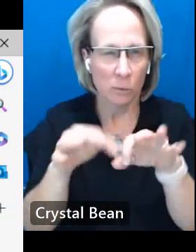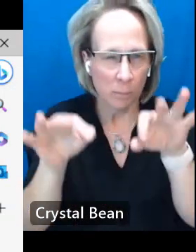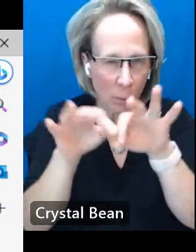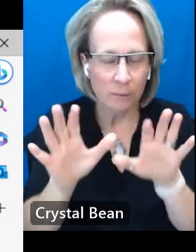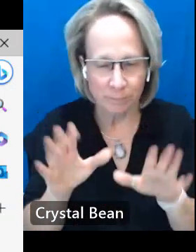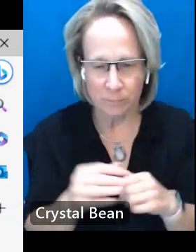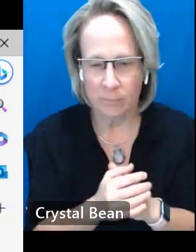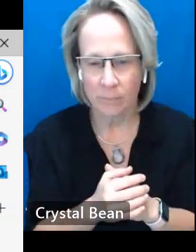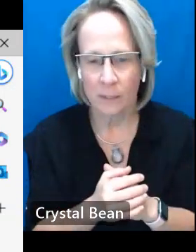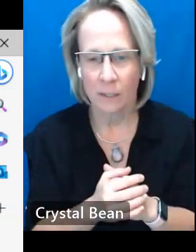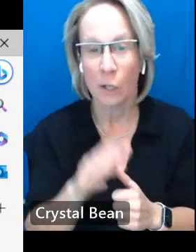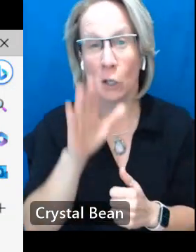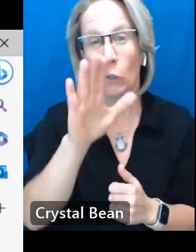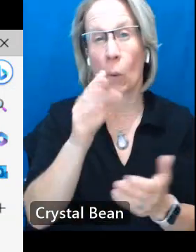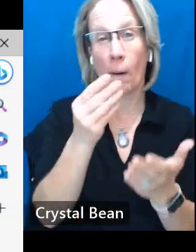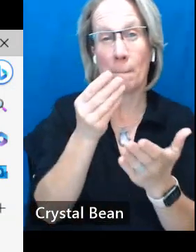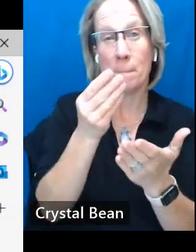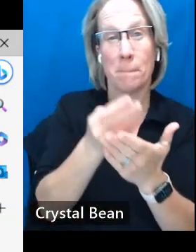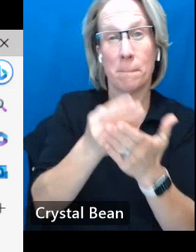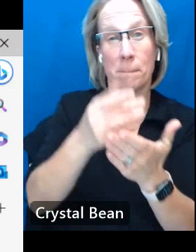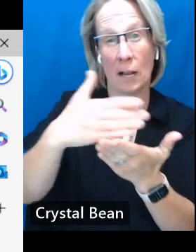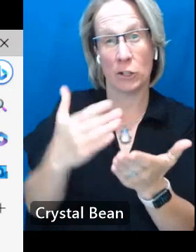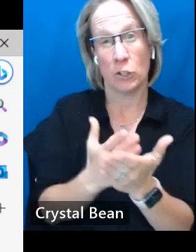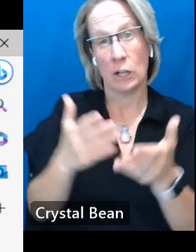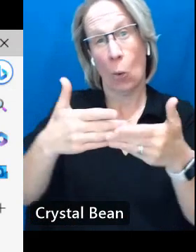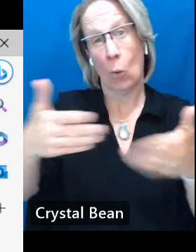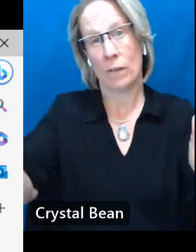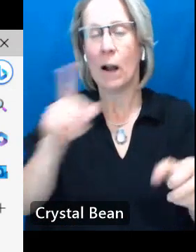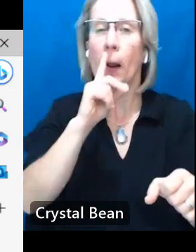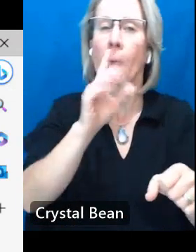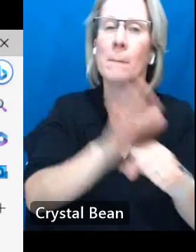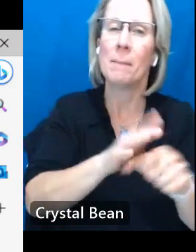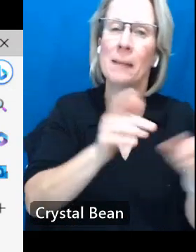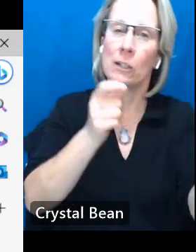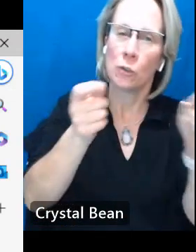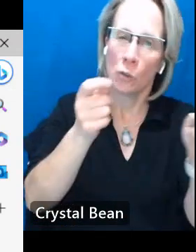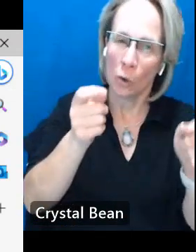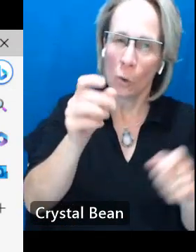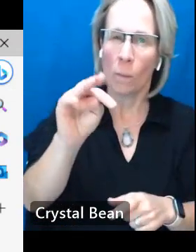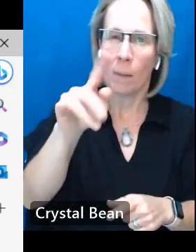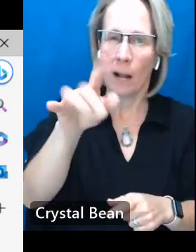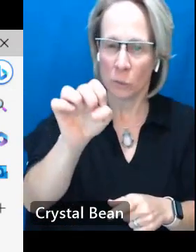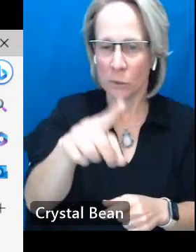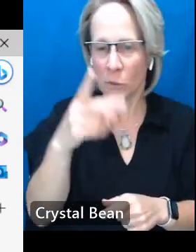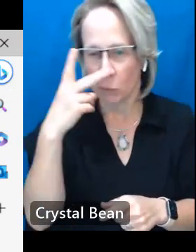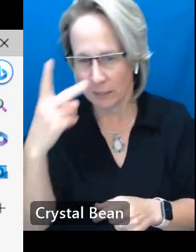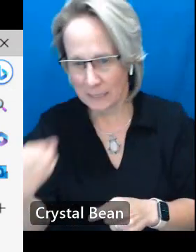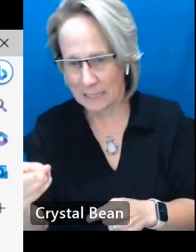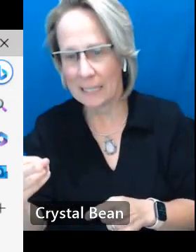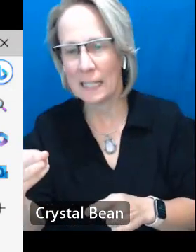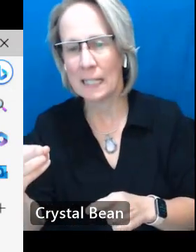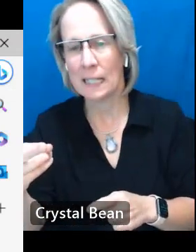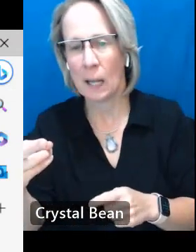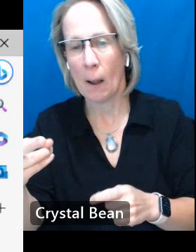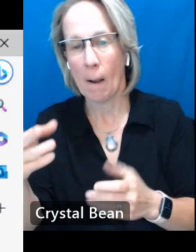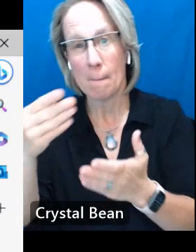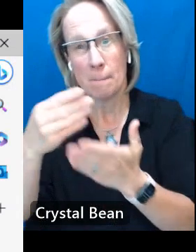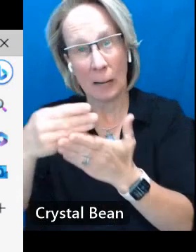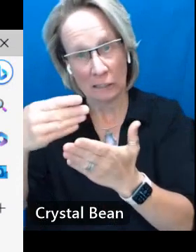your budget overview. So commitment control module, you see review budget activities. And then I'm going to click on budget